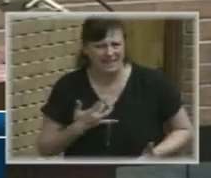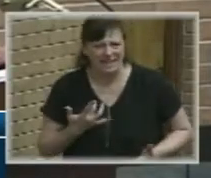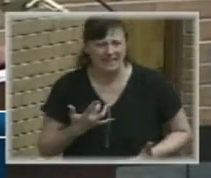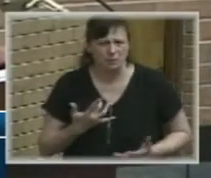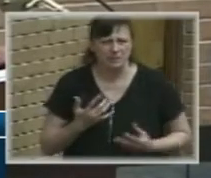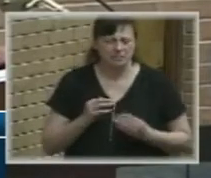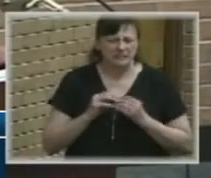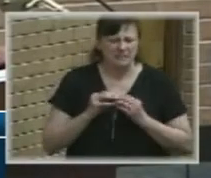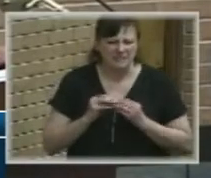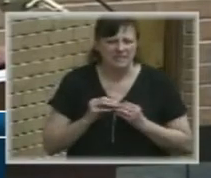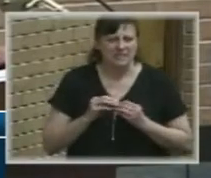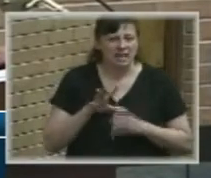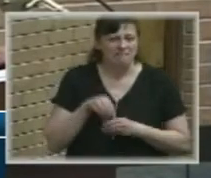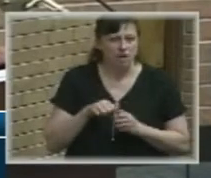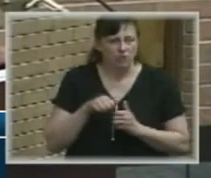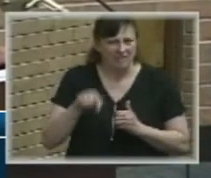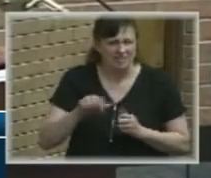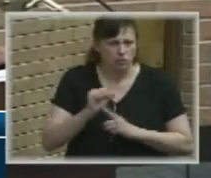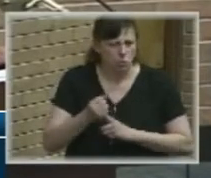this. I just want to say,